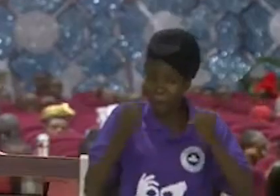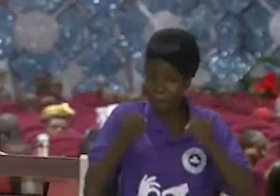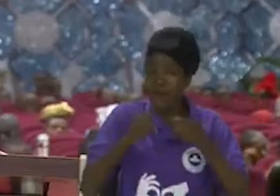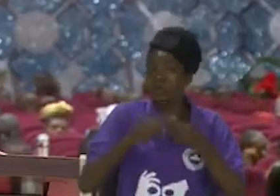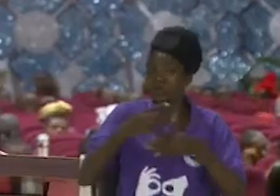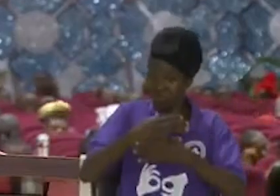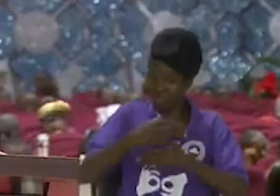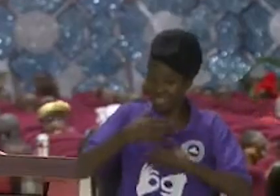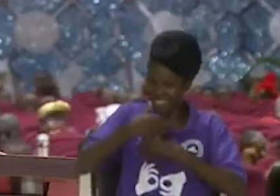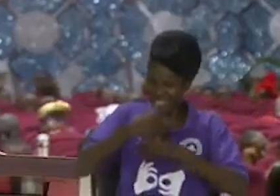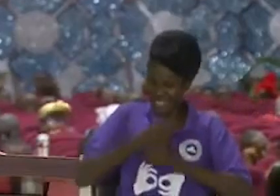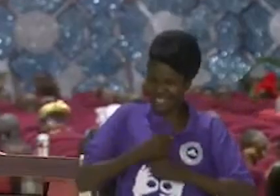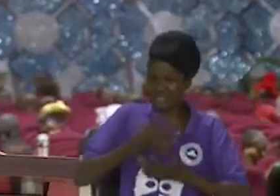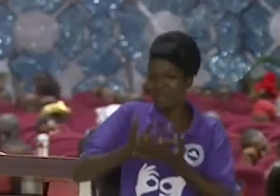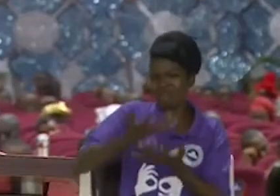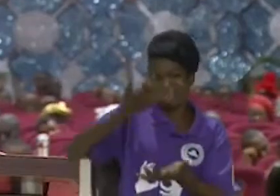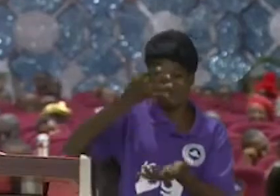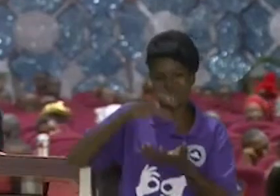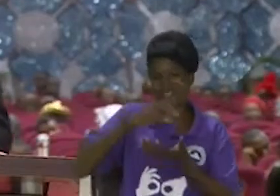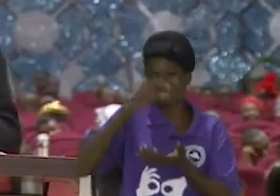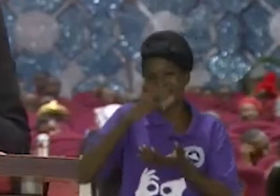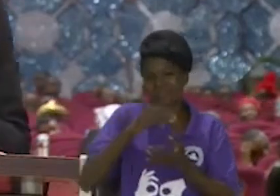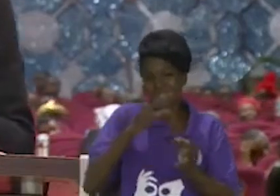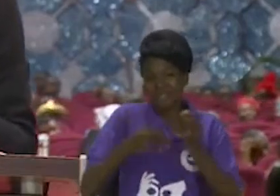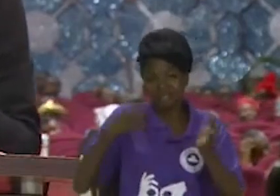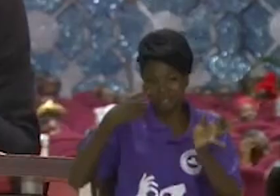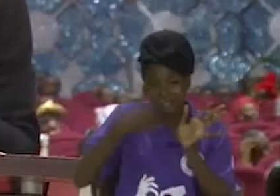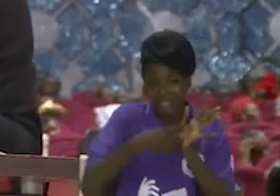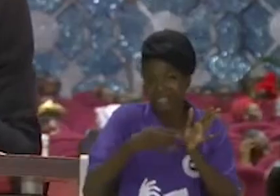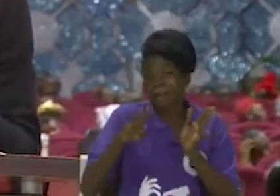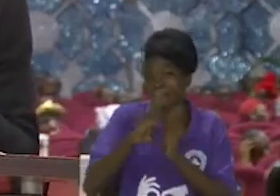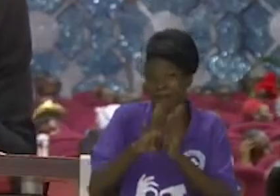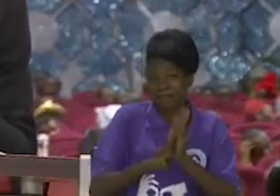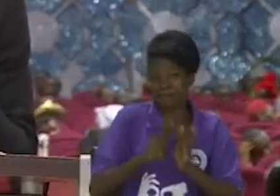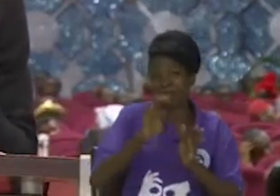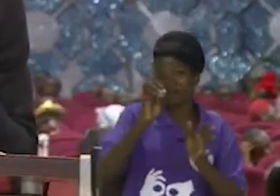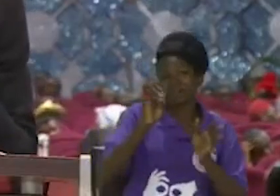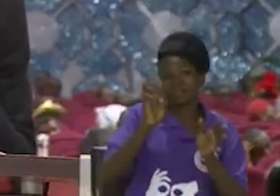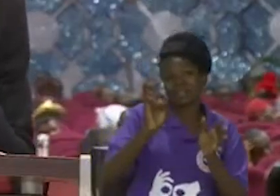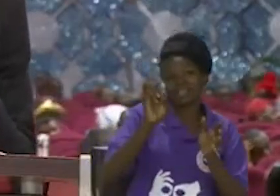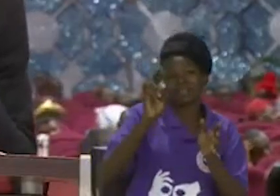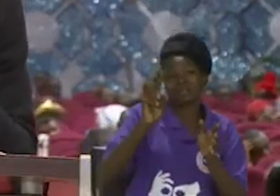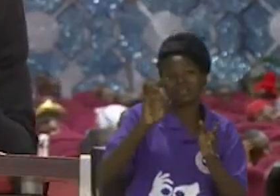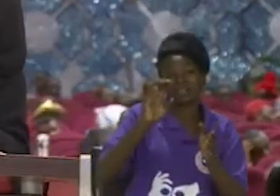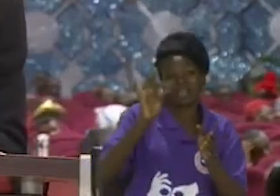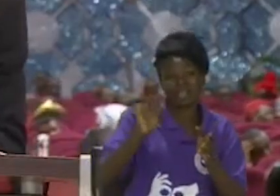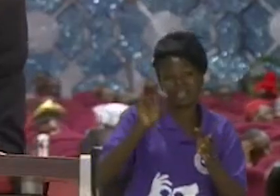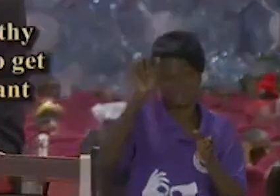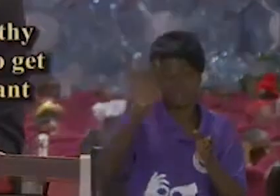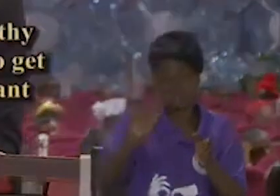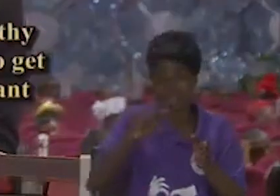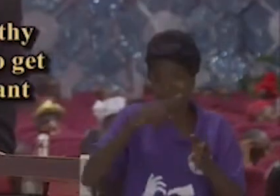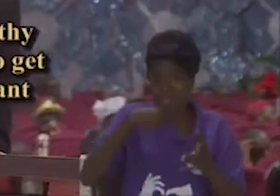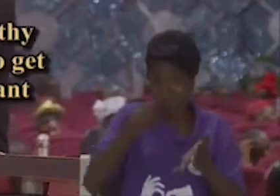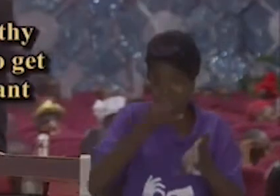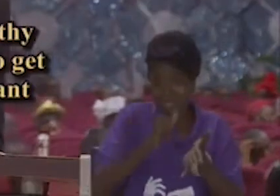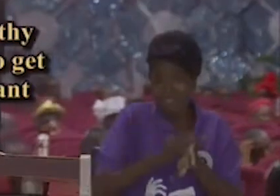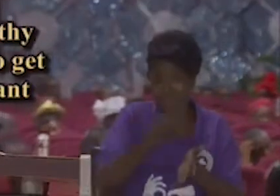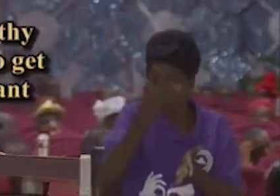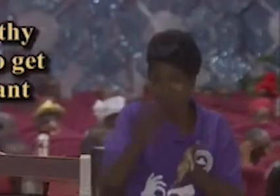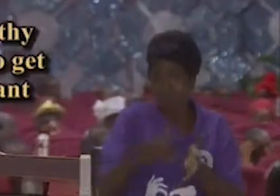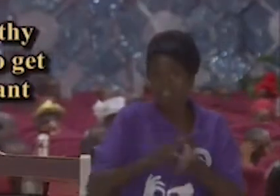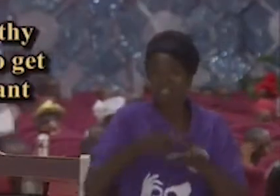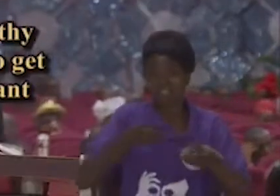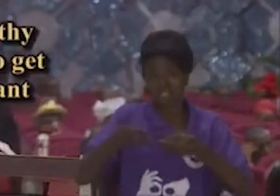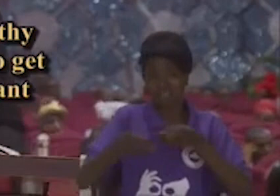chapter 8, verse 18. Deuteronomy chapter 8, verse 18. And observe that these scriptures are already giving us the conditions for this dominion before telling us what